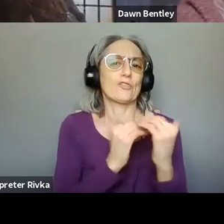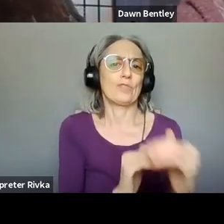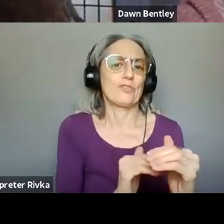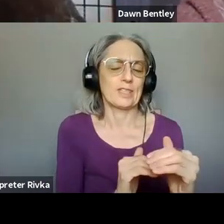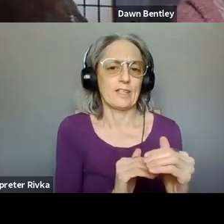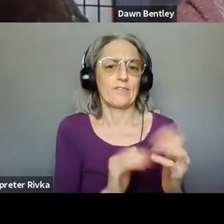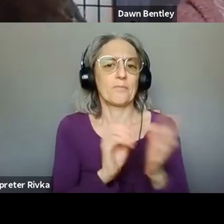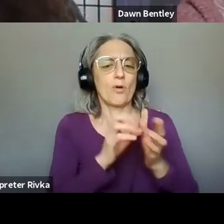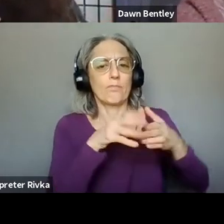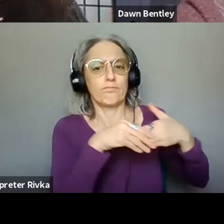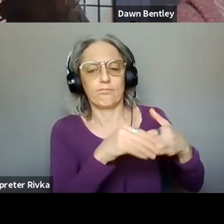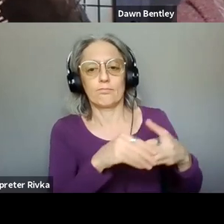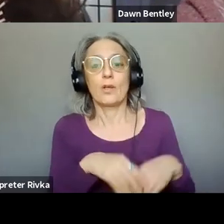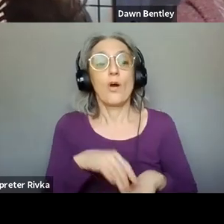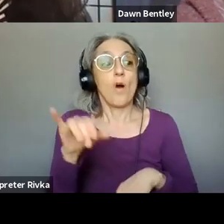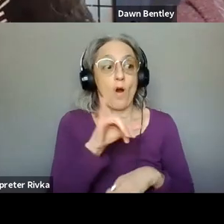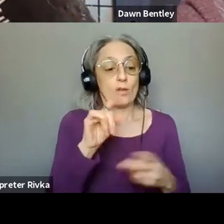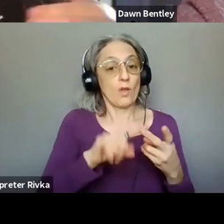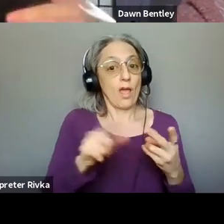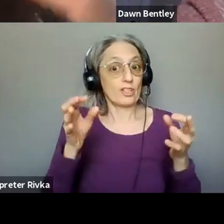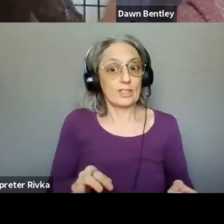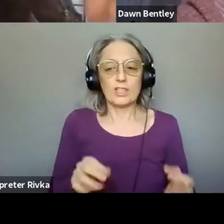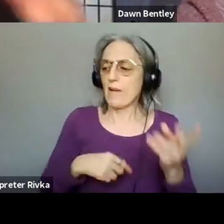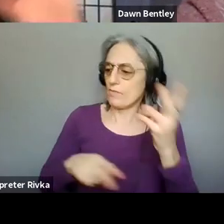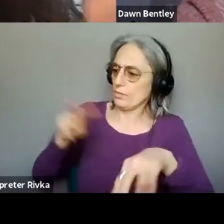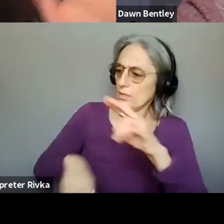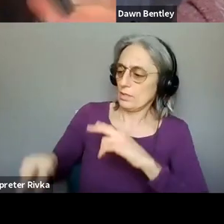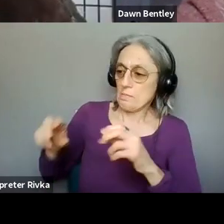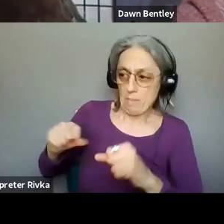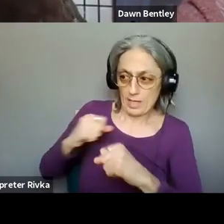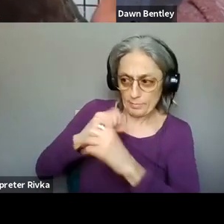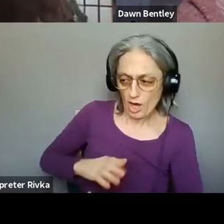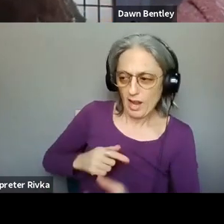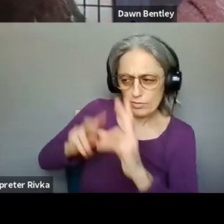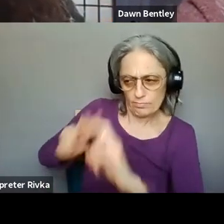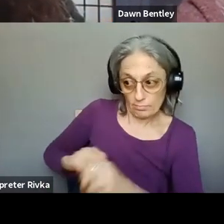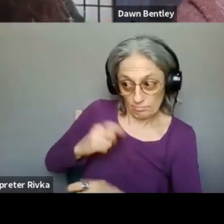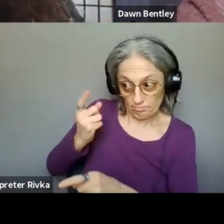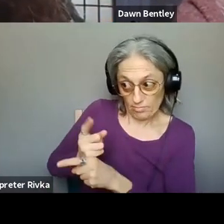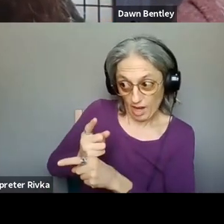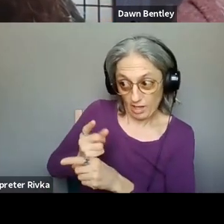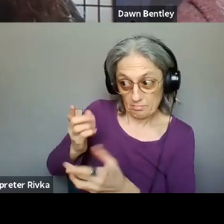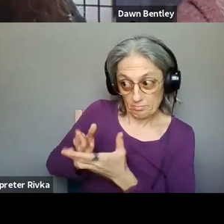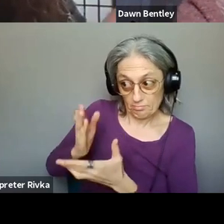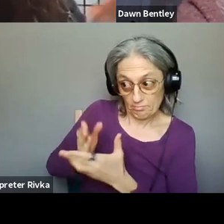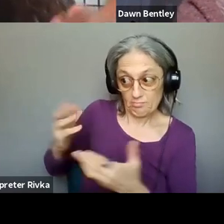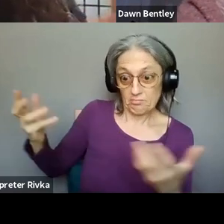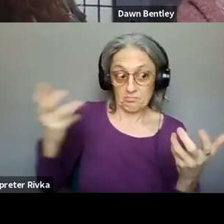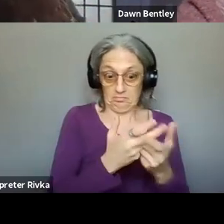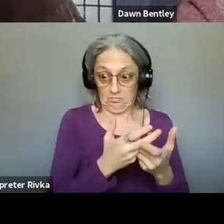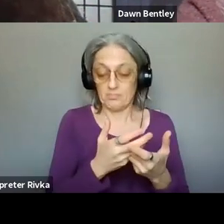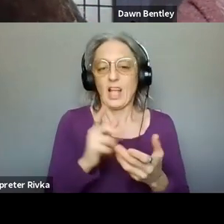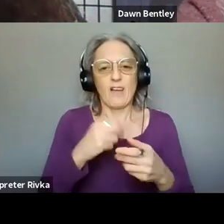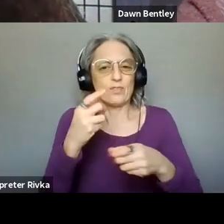applying guardian is suitable for guardianship. And so the court's making both of those determinations. And so you'll sometimes have cases where one